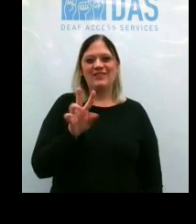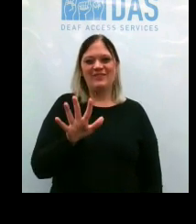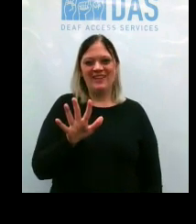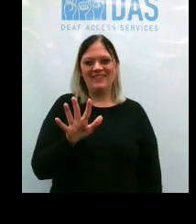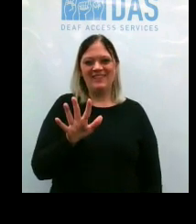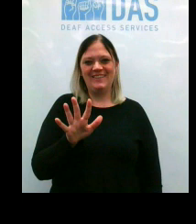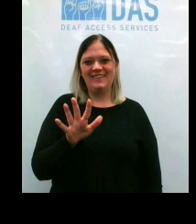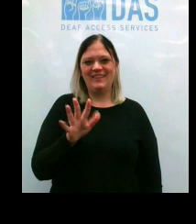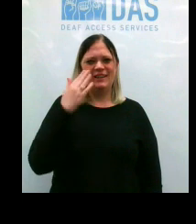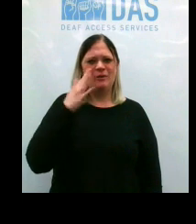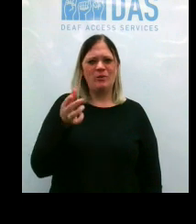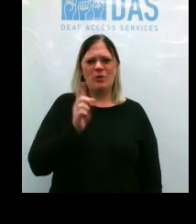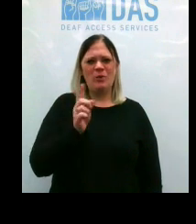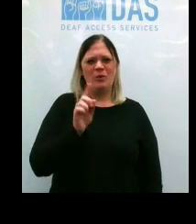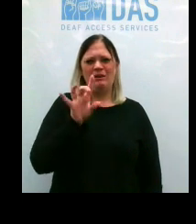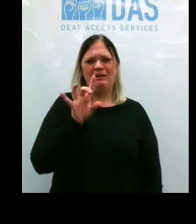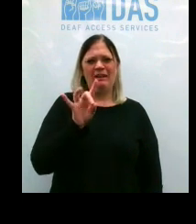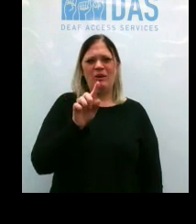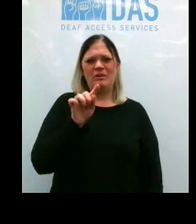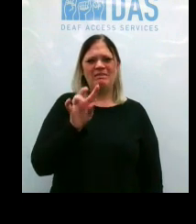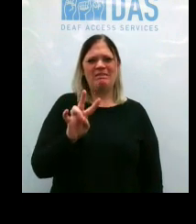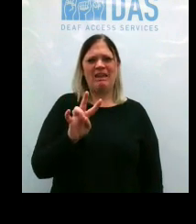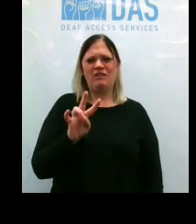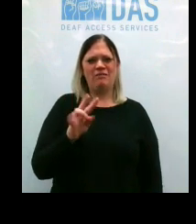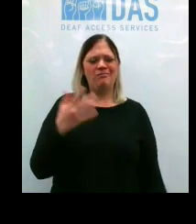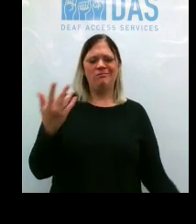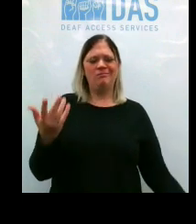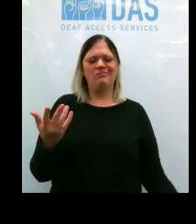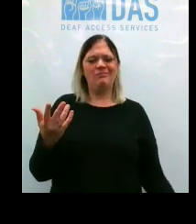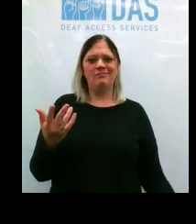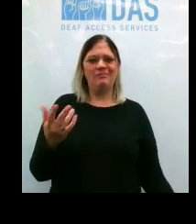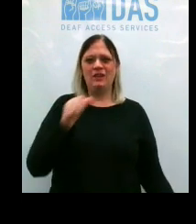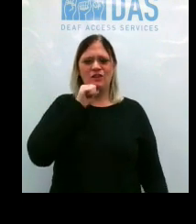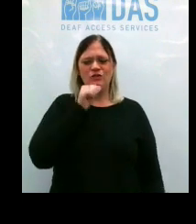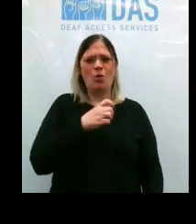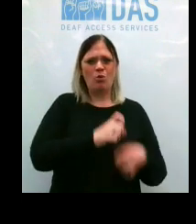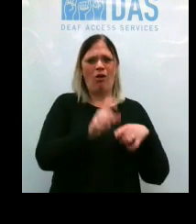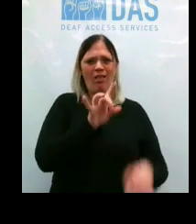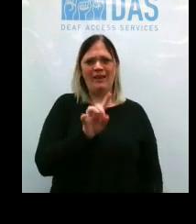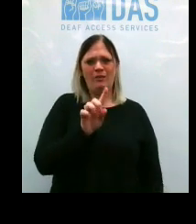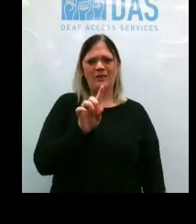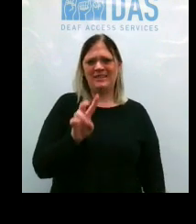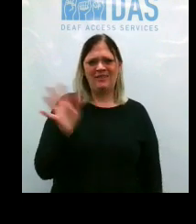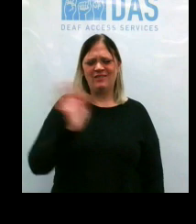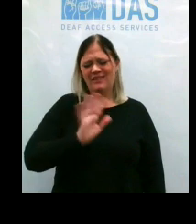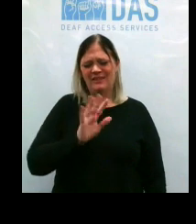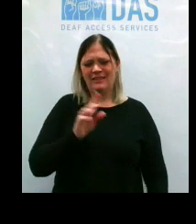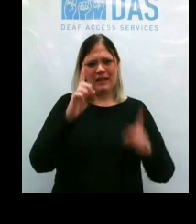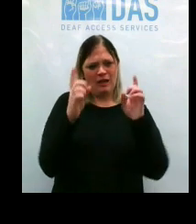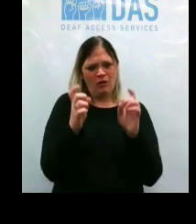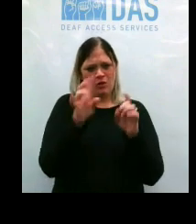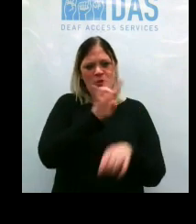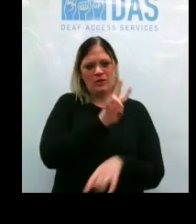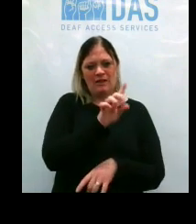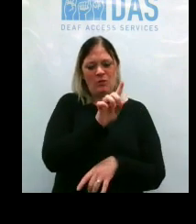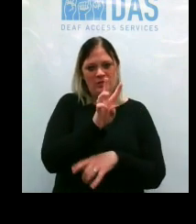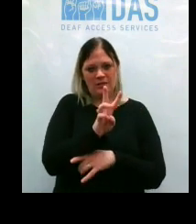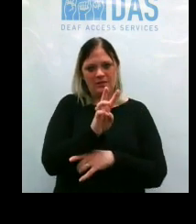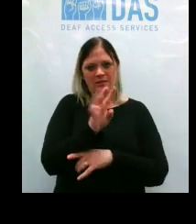856-6525. I don't know where the 817 area code goes, but don't type in 817. Type in